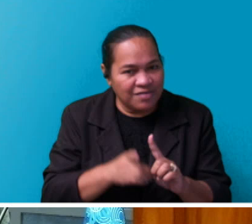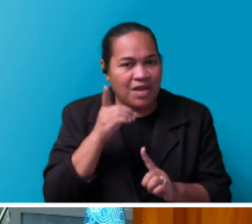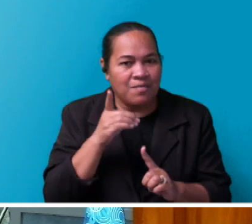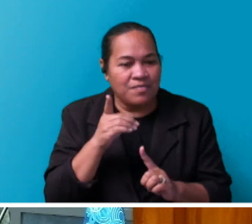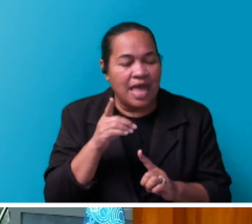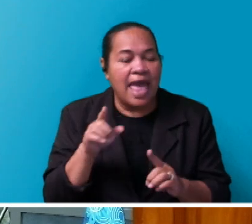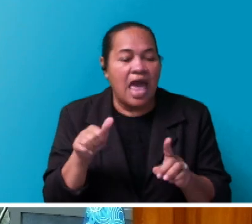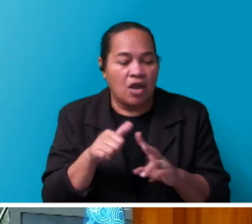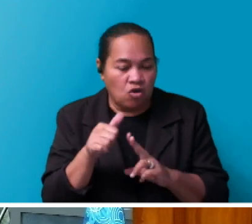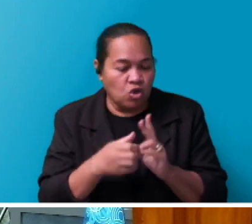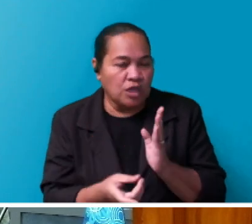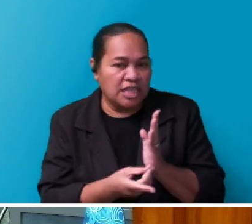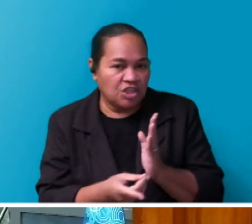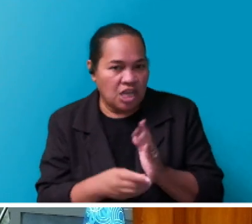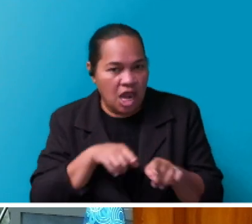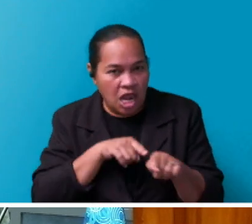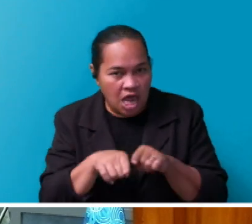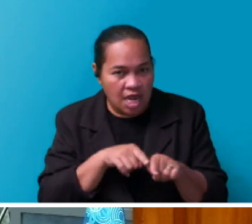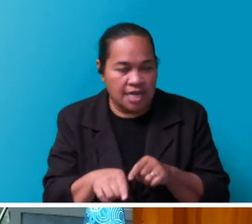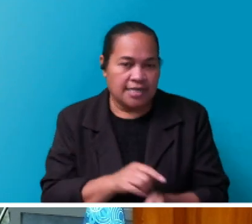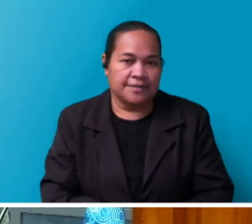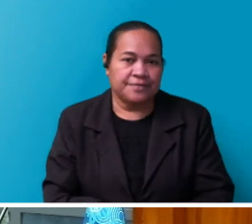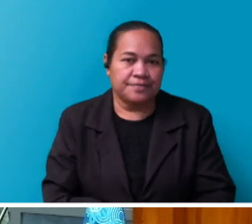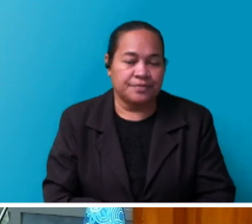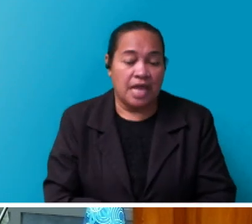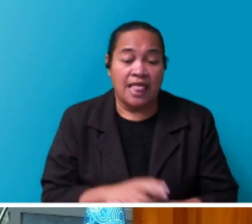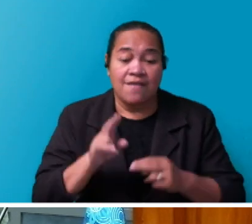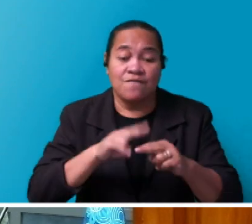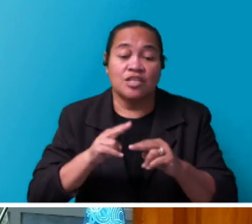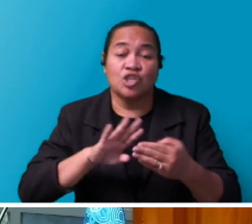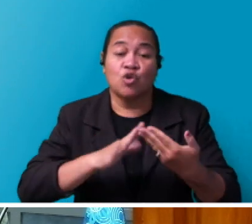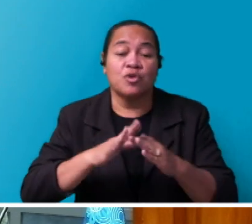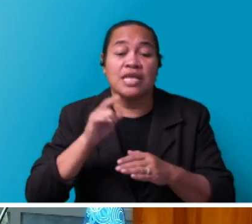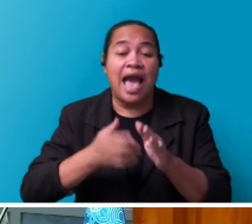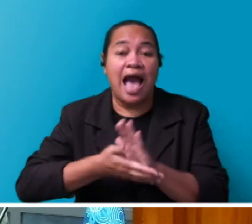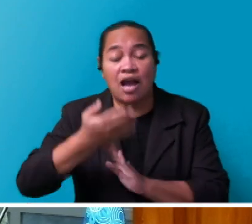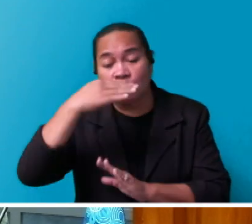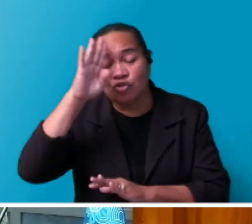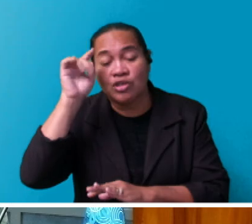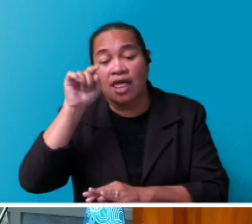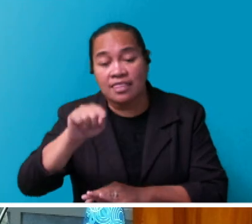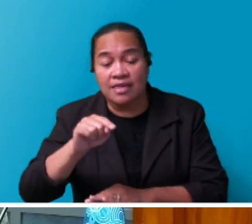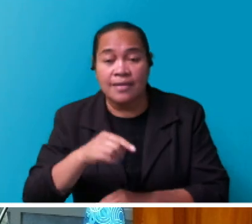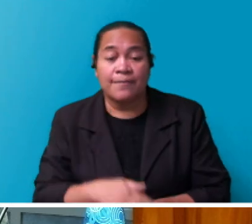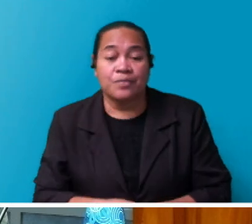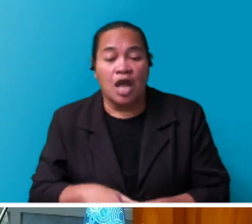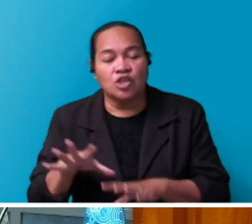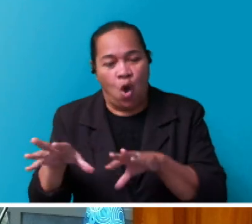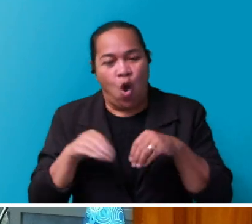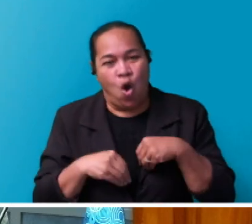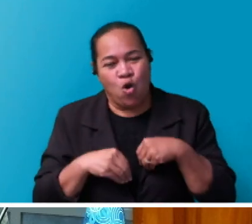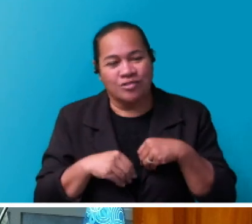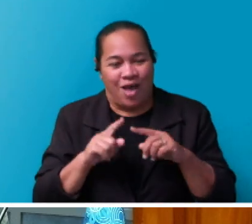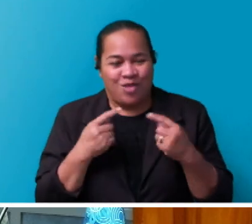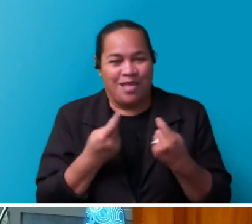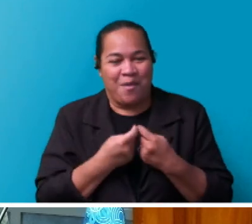digital learning. Mr. Speaker, sir, the Fijian community and the Fijian High Commissioner in PNG hosted the Fiji delegation during our stay